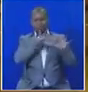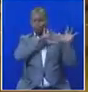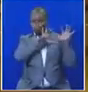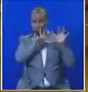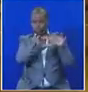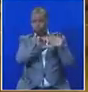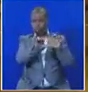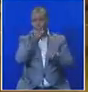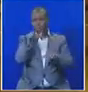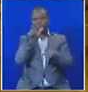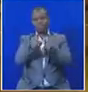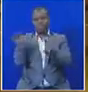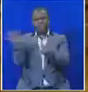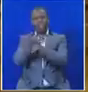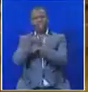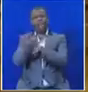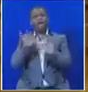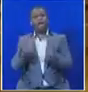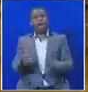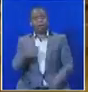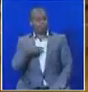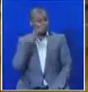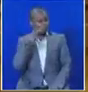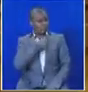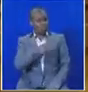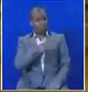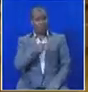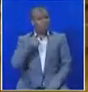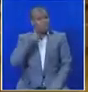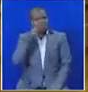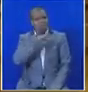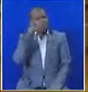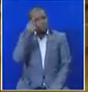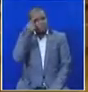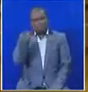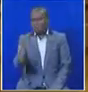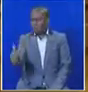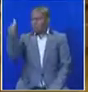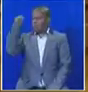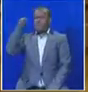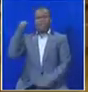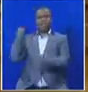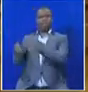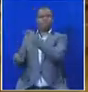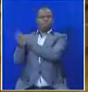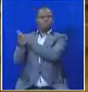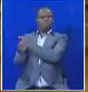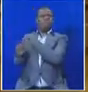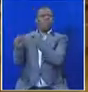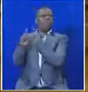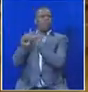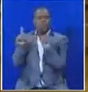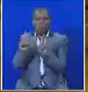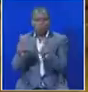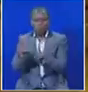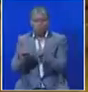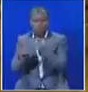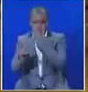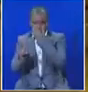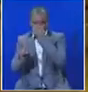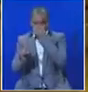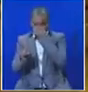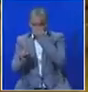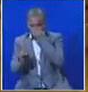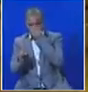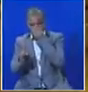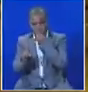another. I don't believe, Bagaetso, re batla go boela koo. Re bone gore batho ba rona ba le batswa jang, ga